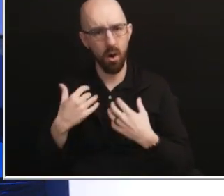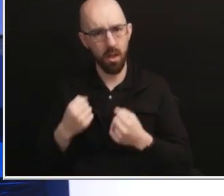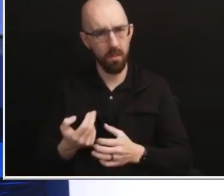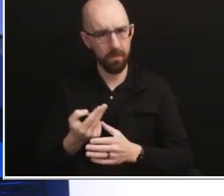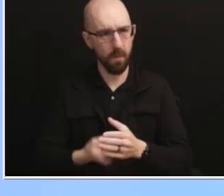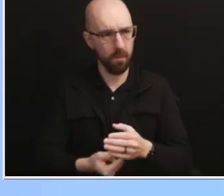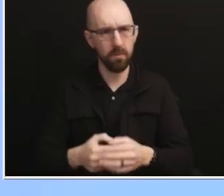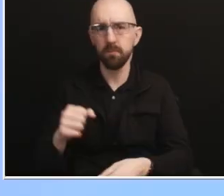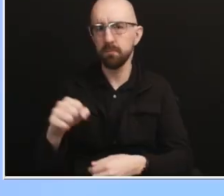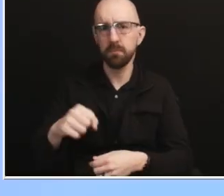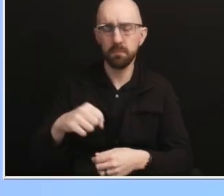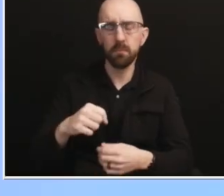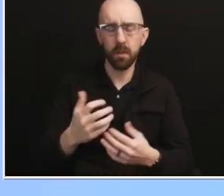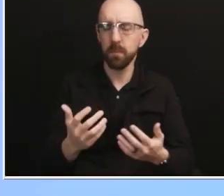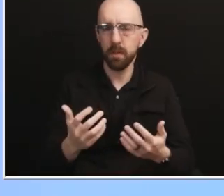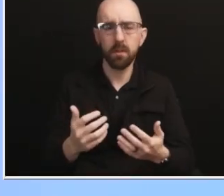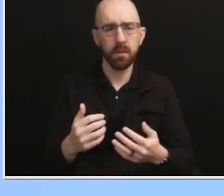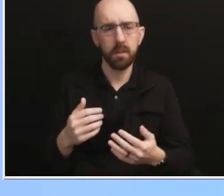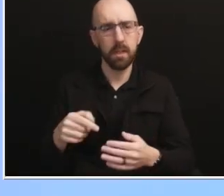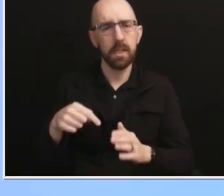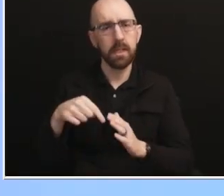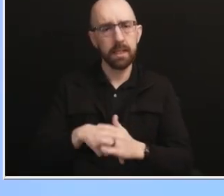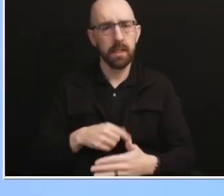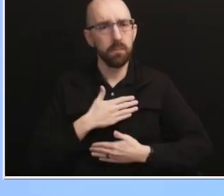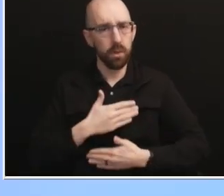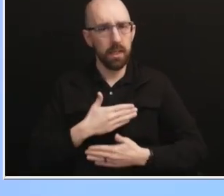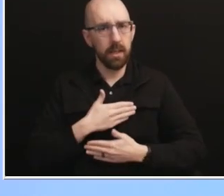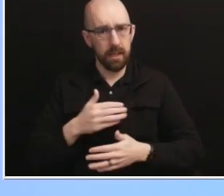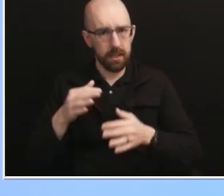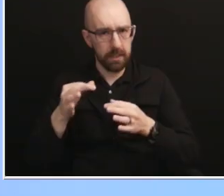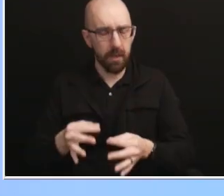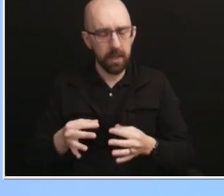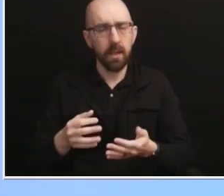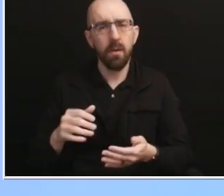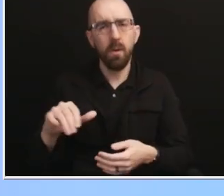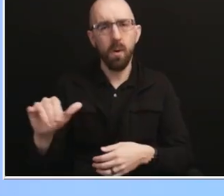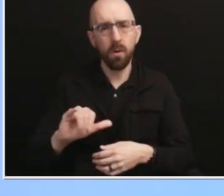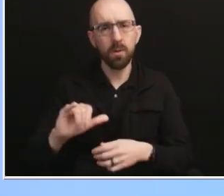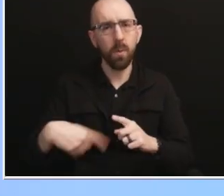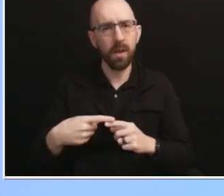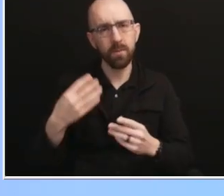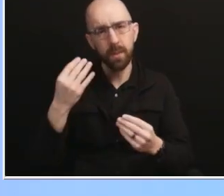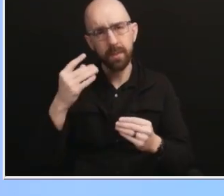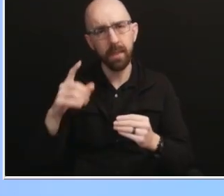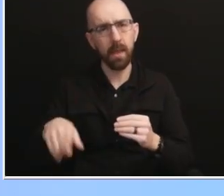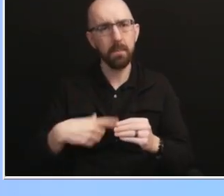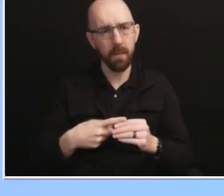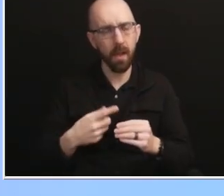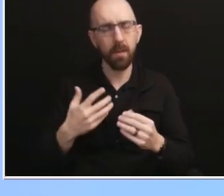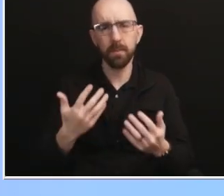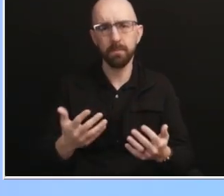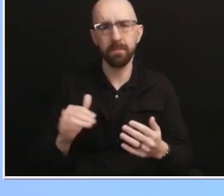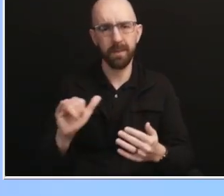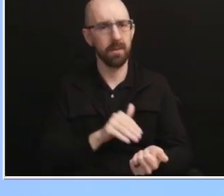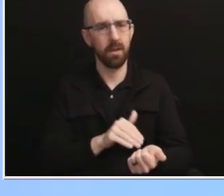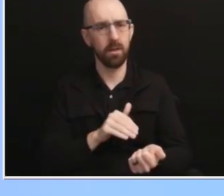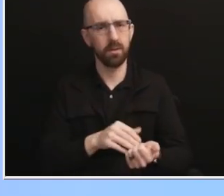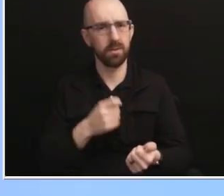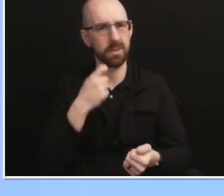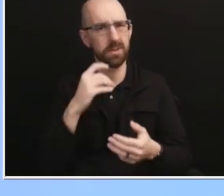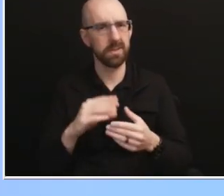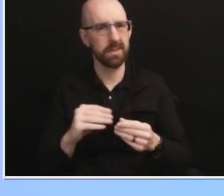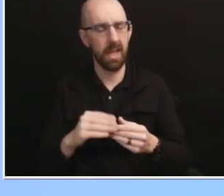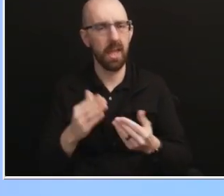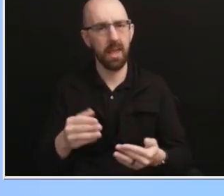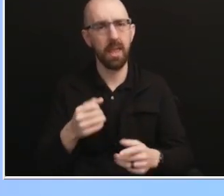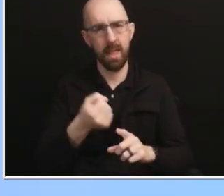Absolutely. I mean, the deep breathing piece, certainly there. But also when we think about, as Dr. Hughes-Thompson was saying, the impact of